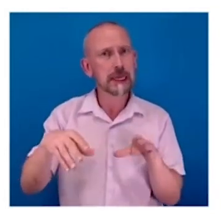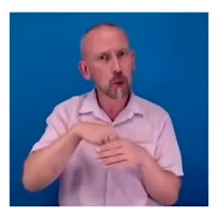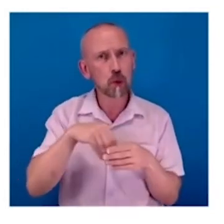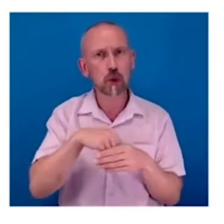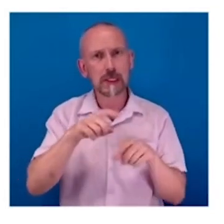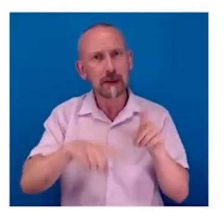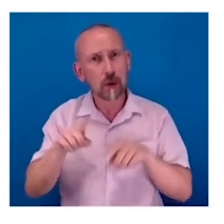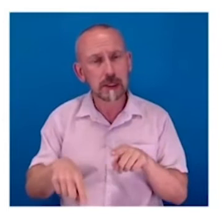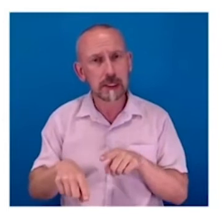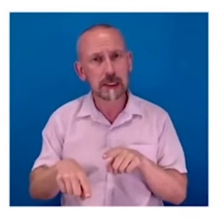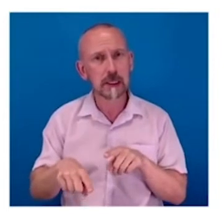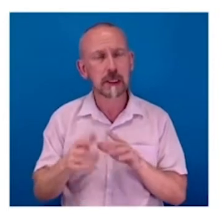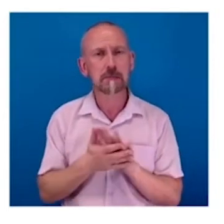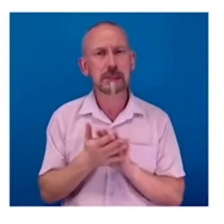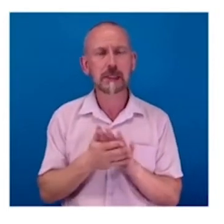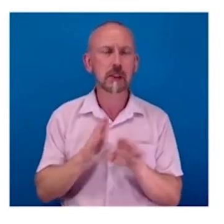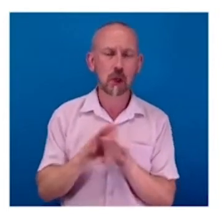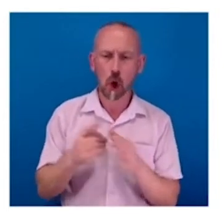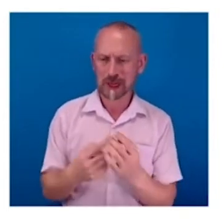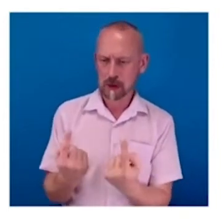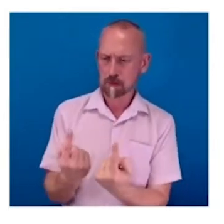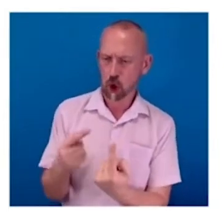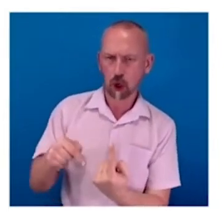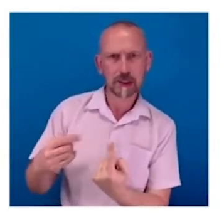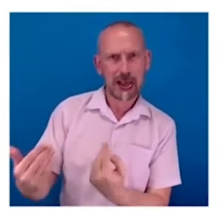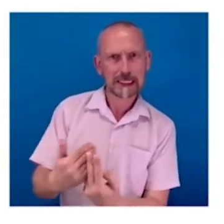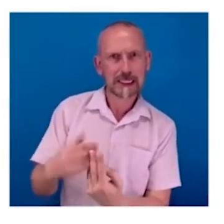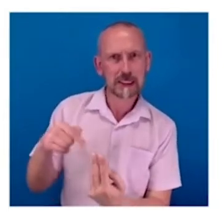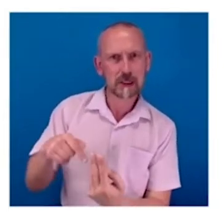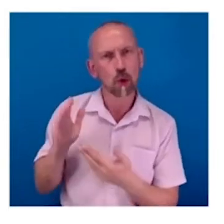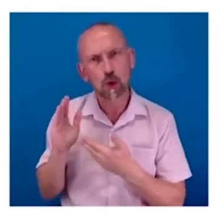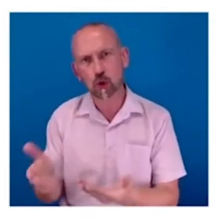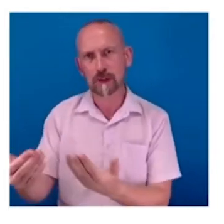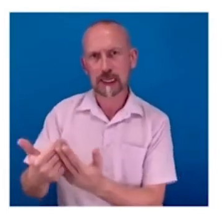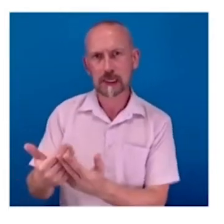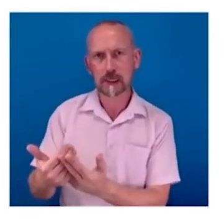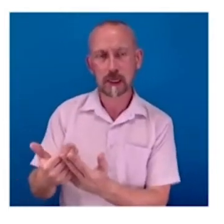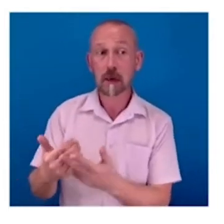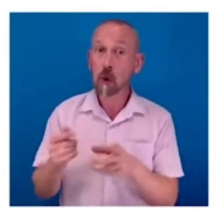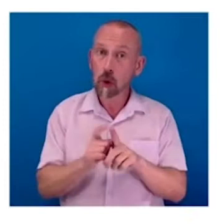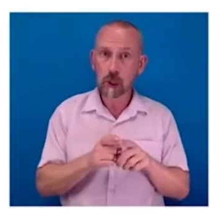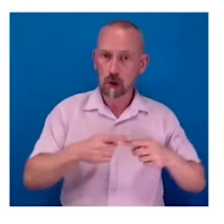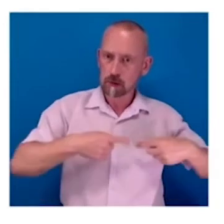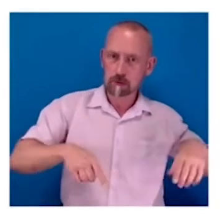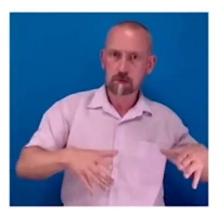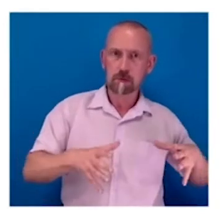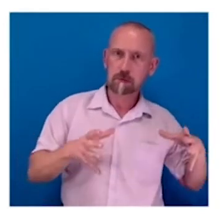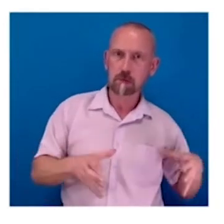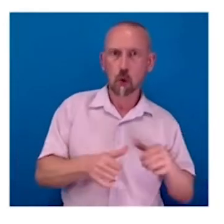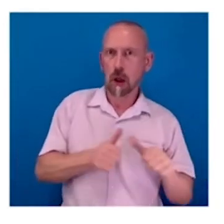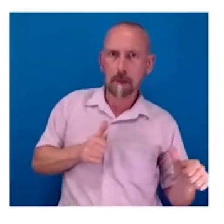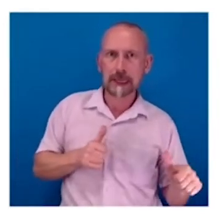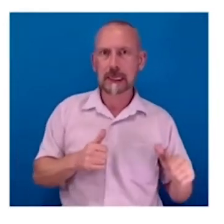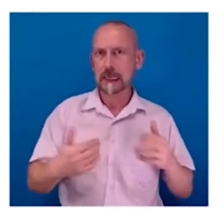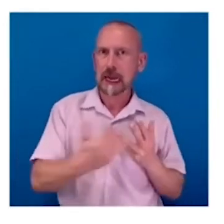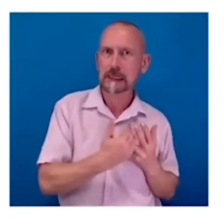making products and services more accessible, but the whole organization as a whole? What about that? What are you feeling